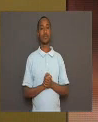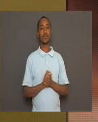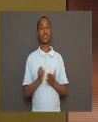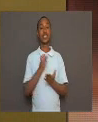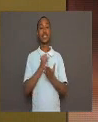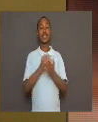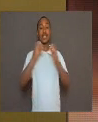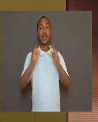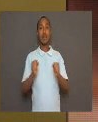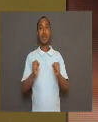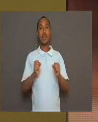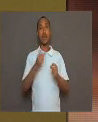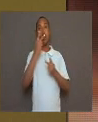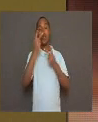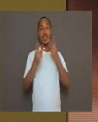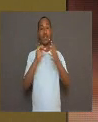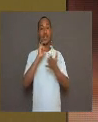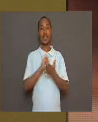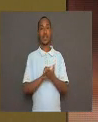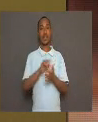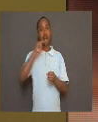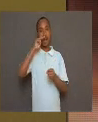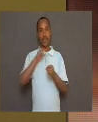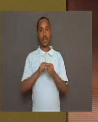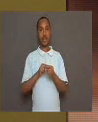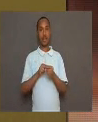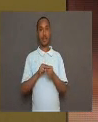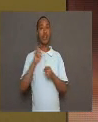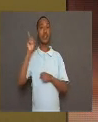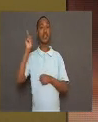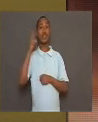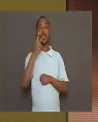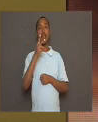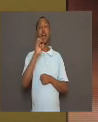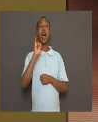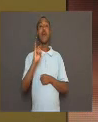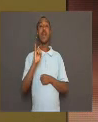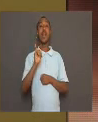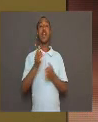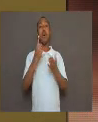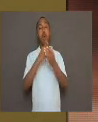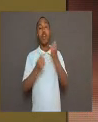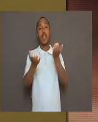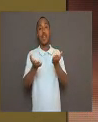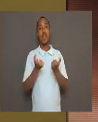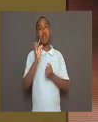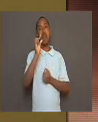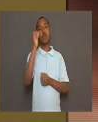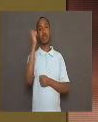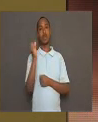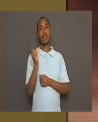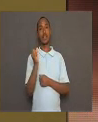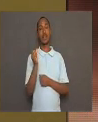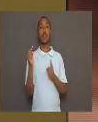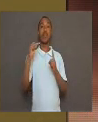It can be observed that, like the naphthalene, iodine only needs a low temperature